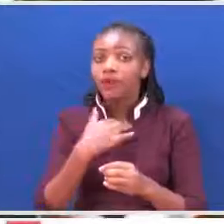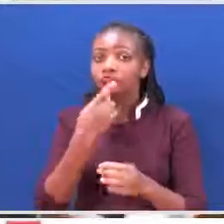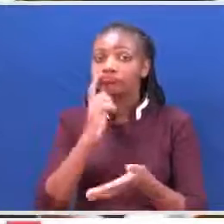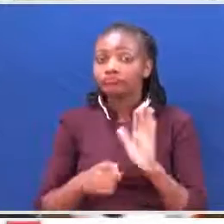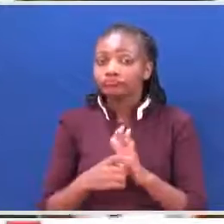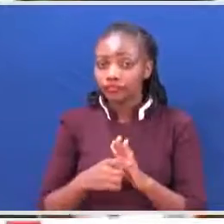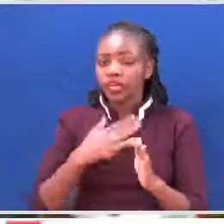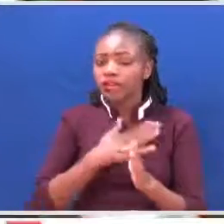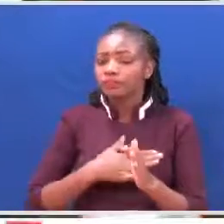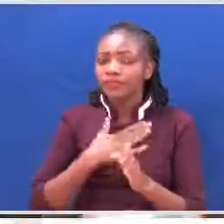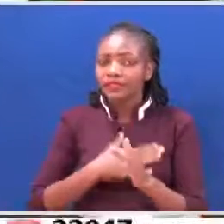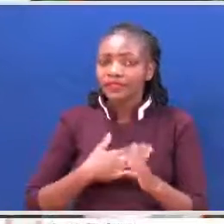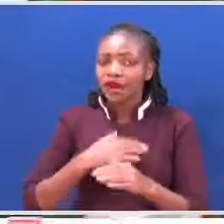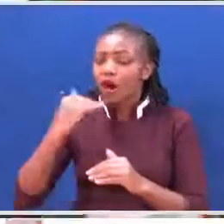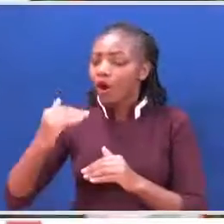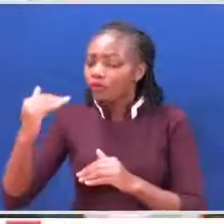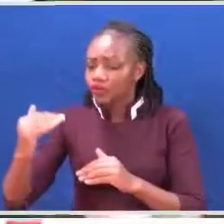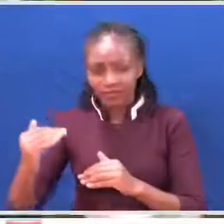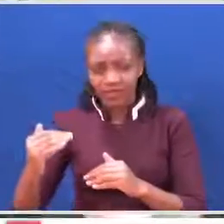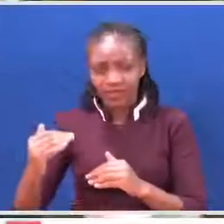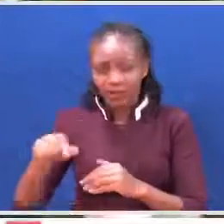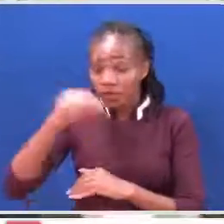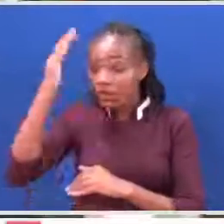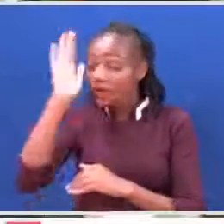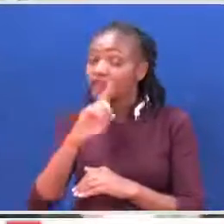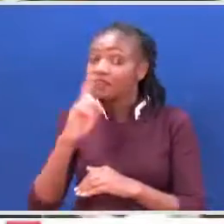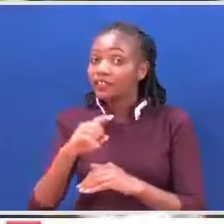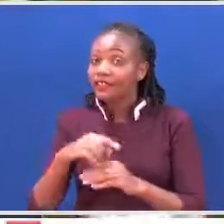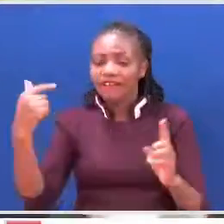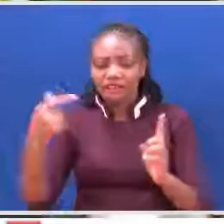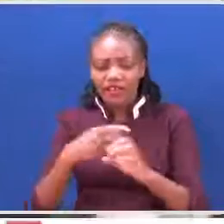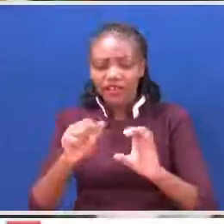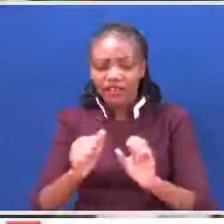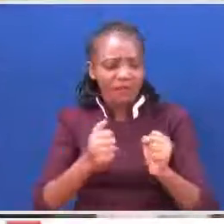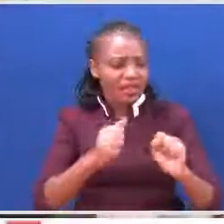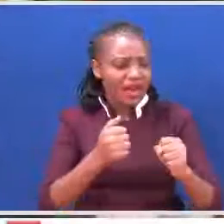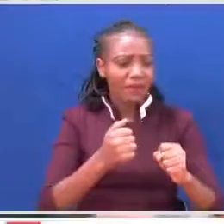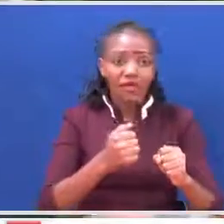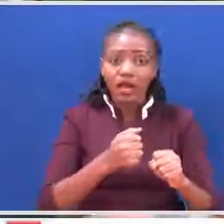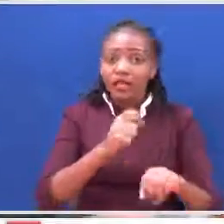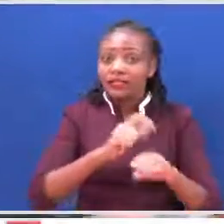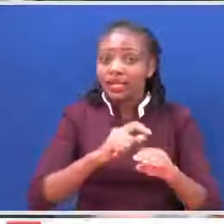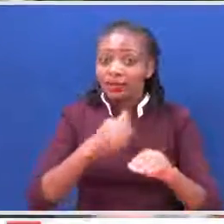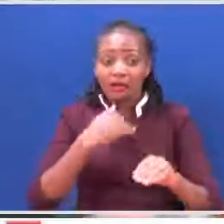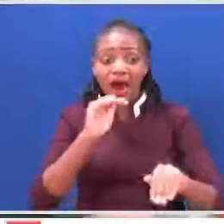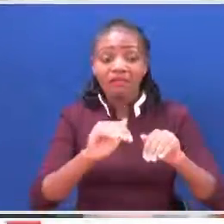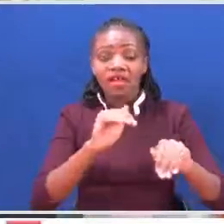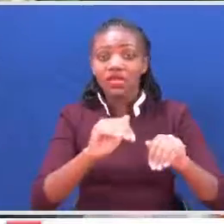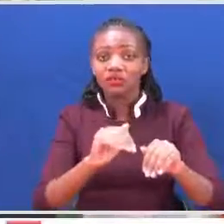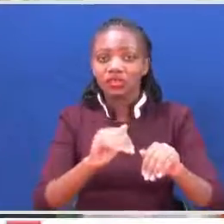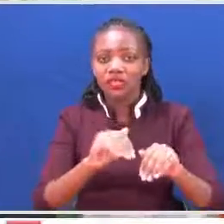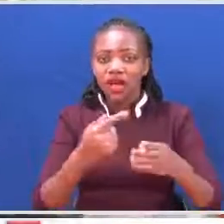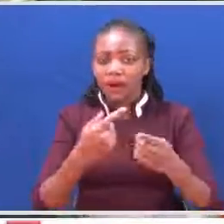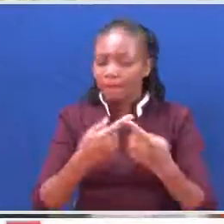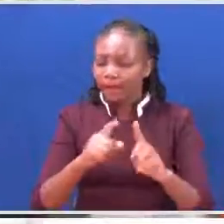Kenya every time the contest is over. It is about putting Kenya first above any partisan, ethnic